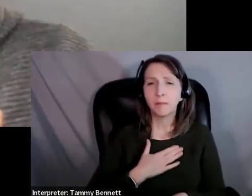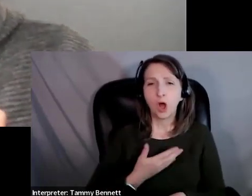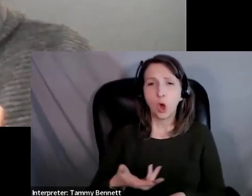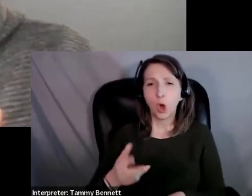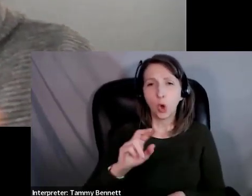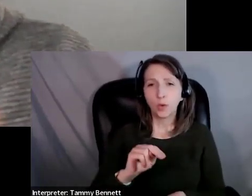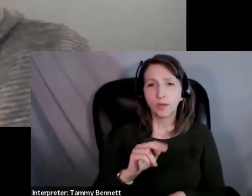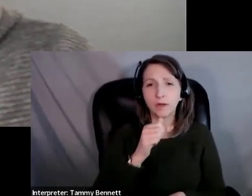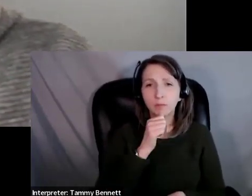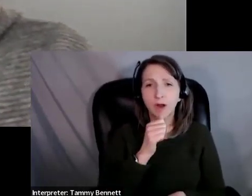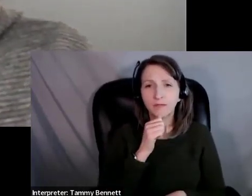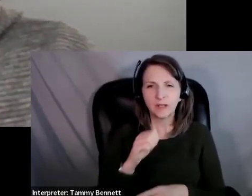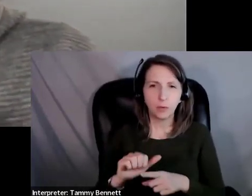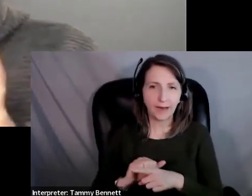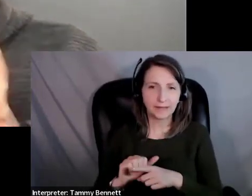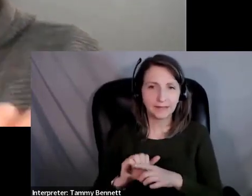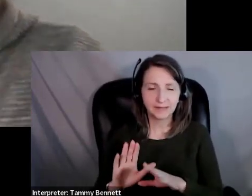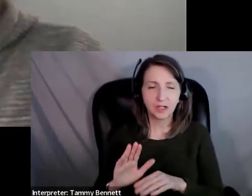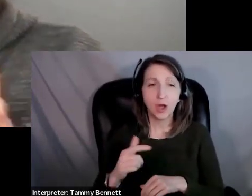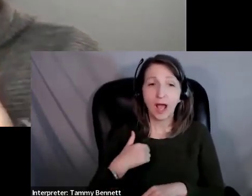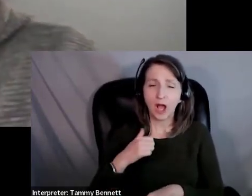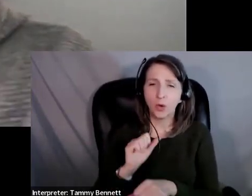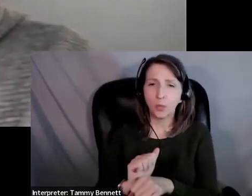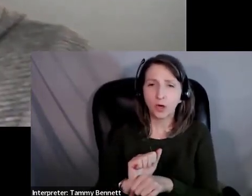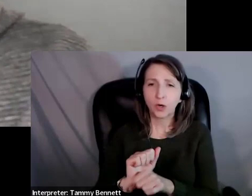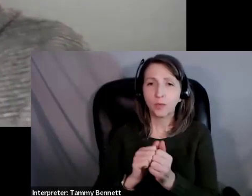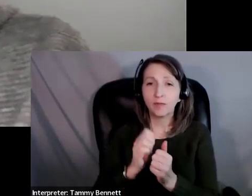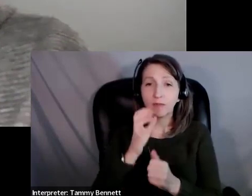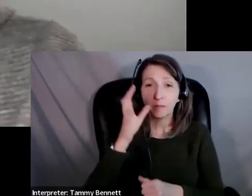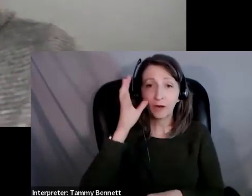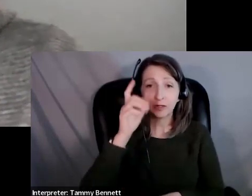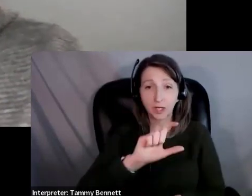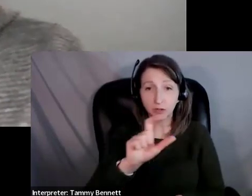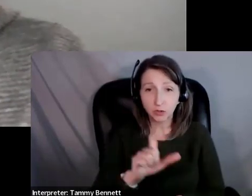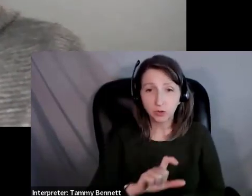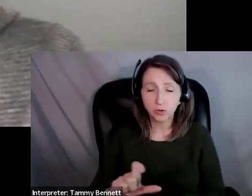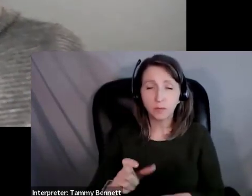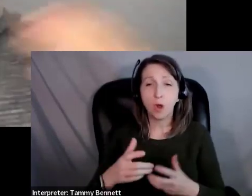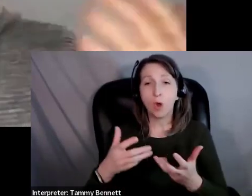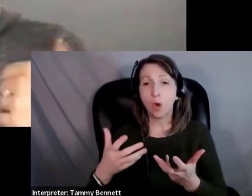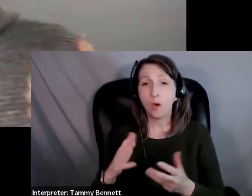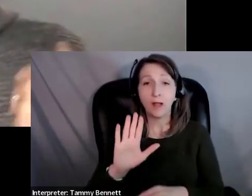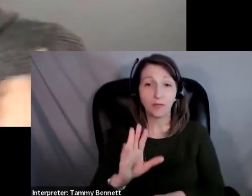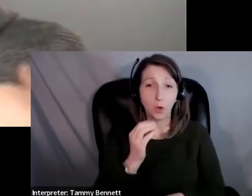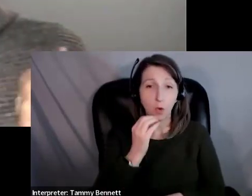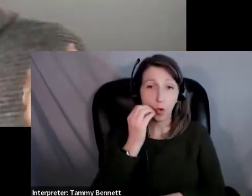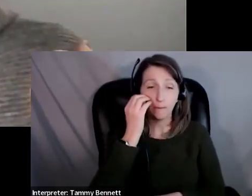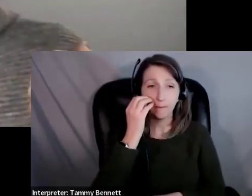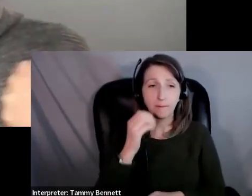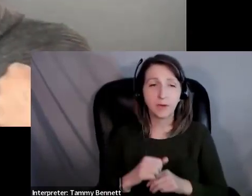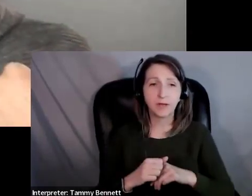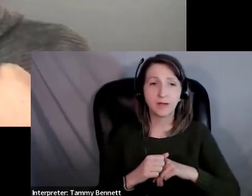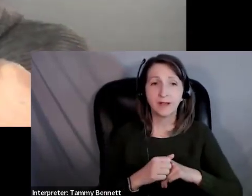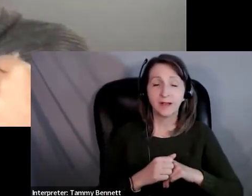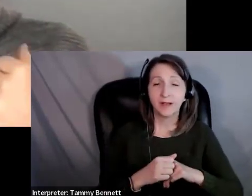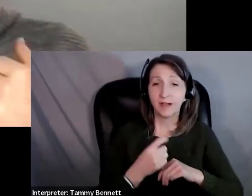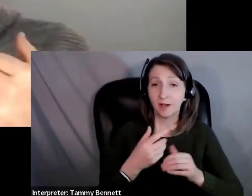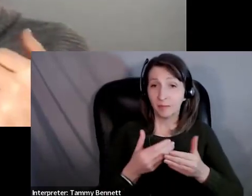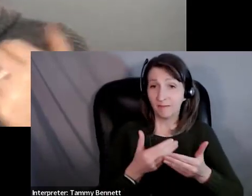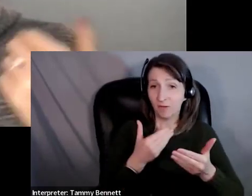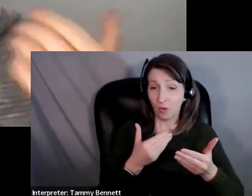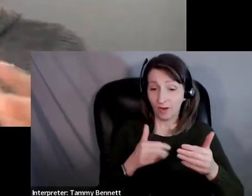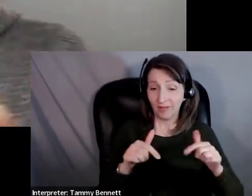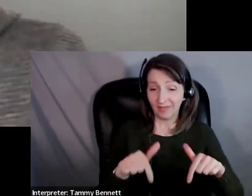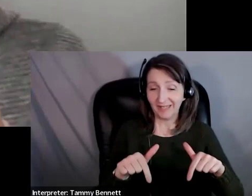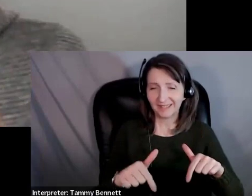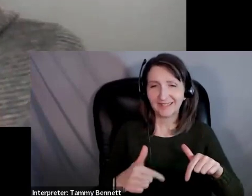so I do work with parents, um, um, on zoom. I do work with parents in their homes. Um, I actually was with a private client before here. So